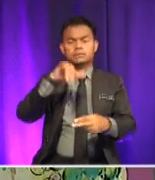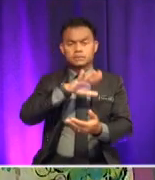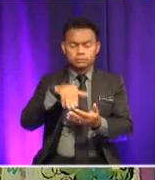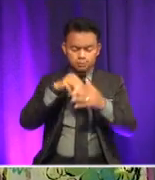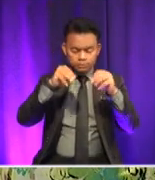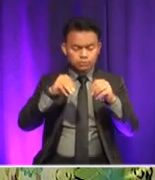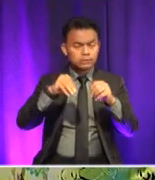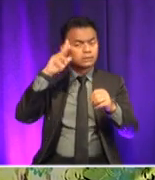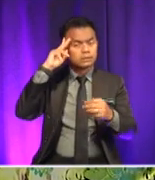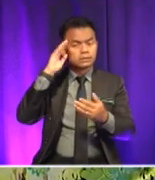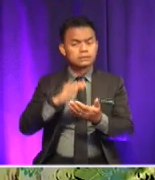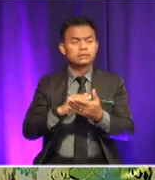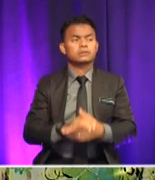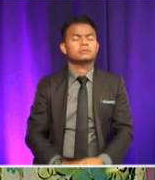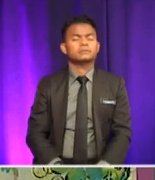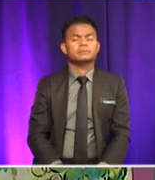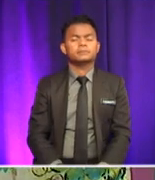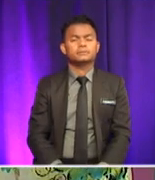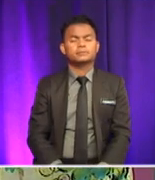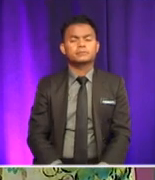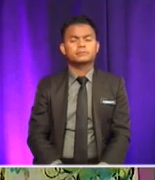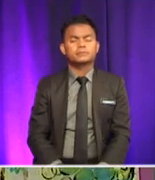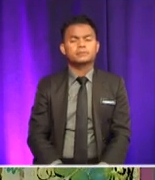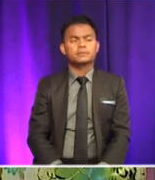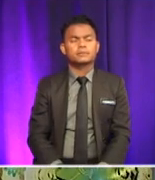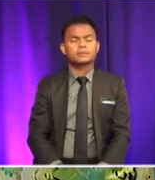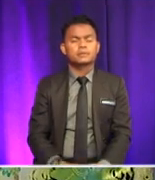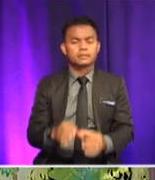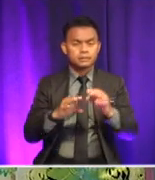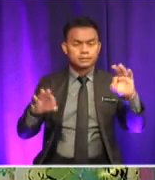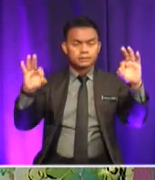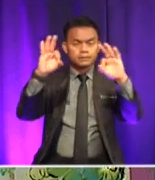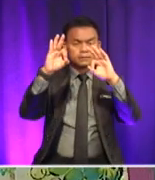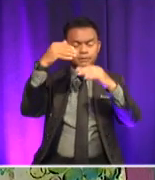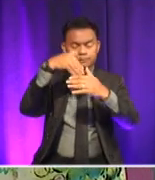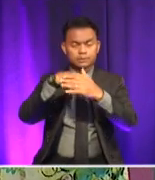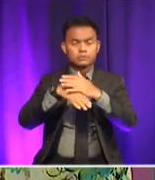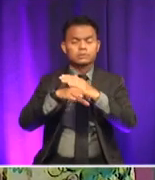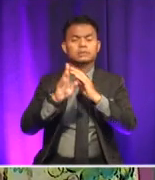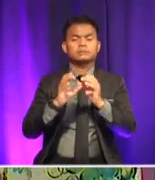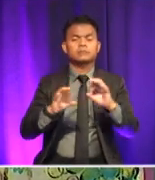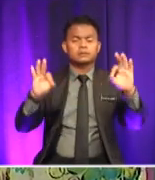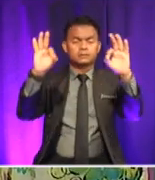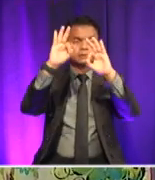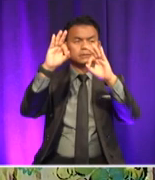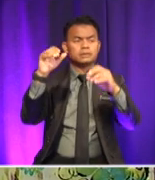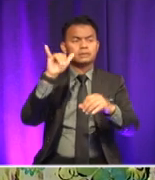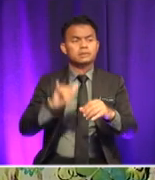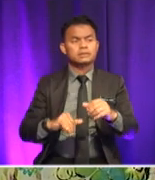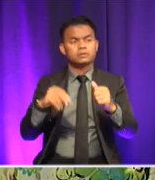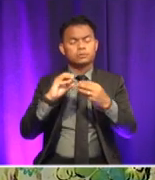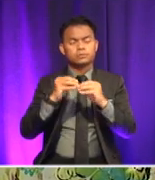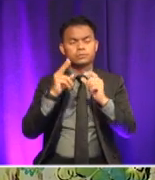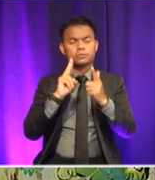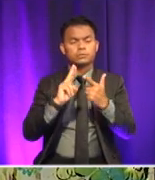who helped also bring the story come to life. So, the second chicken. Okay, so there is